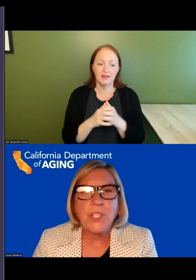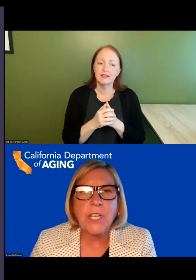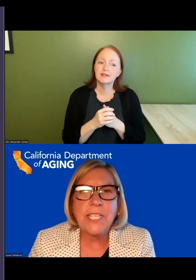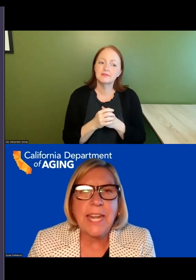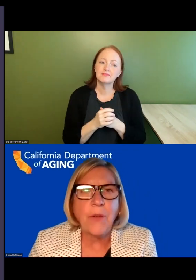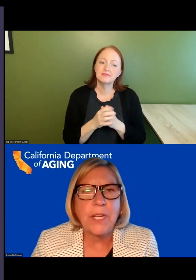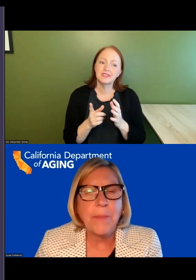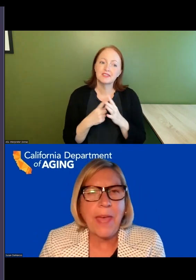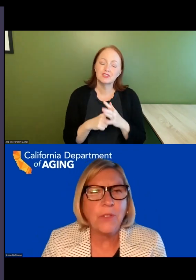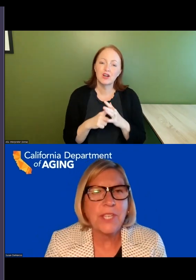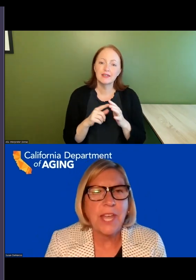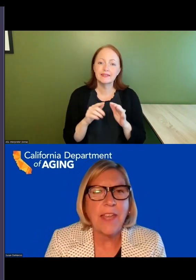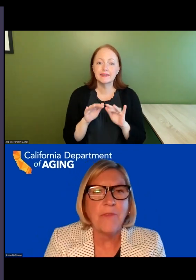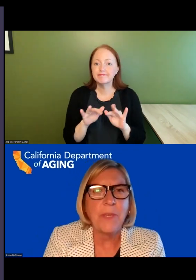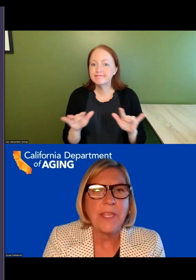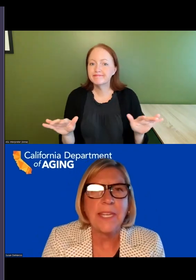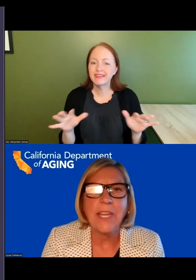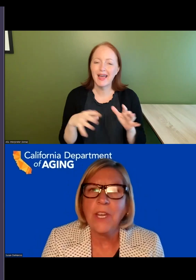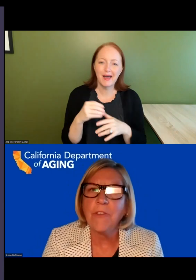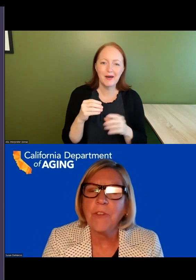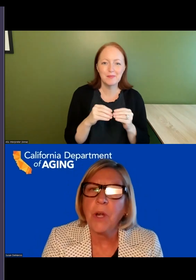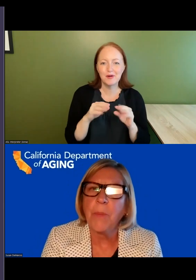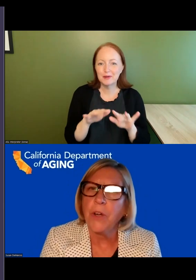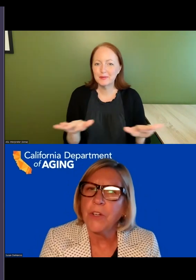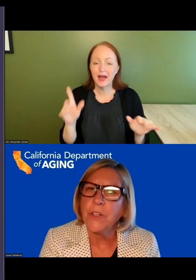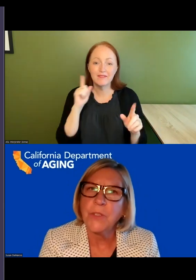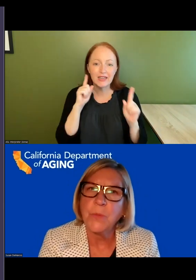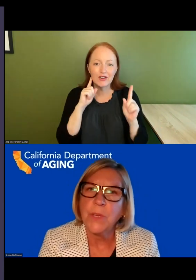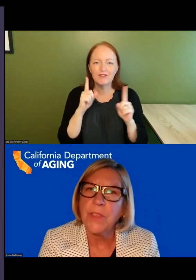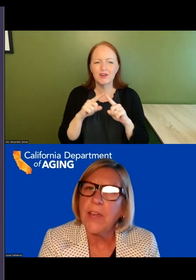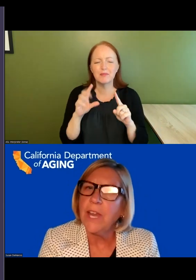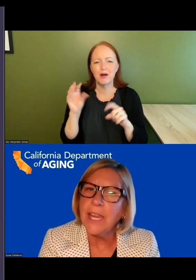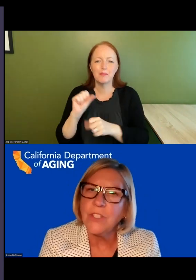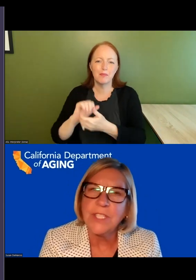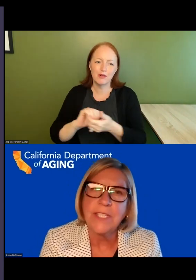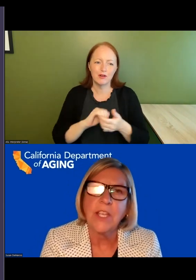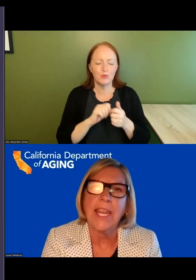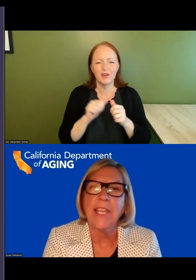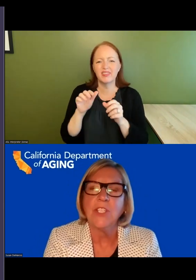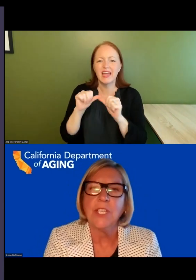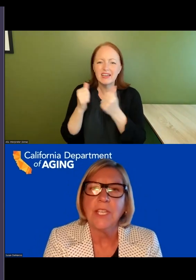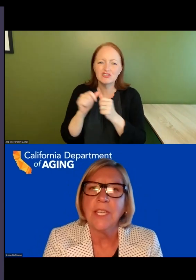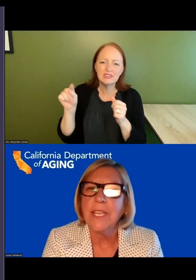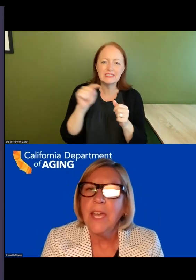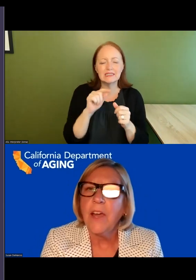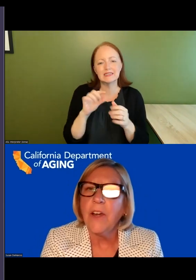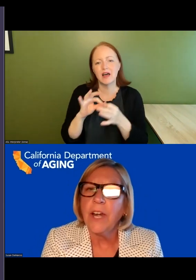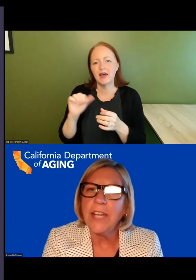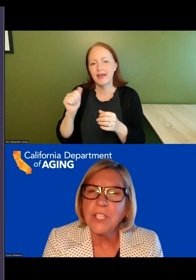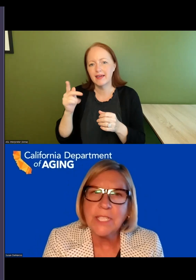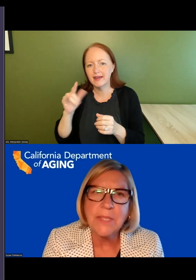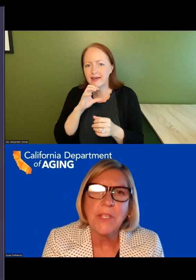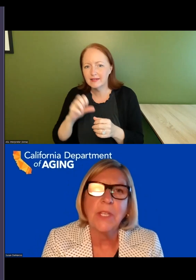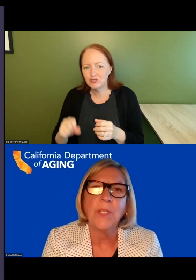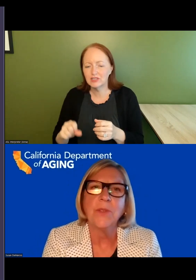as we're starting to get out and about, I've been hearing from our partners with area agencies on aging, our